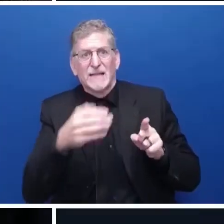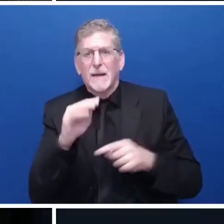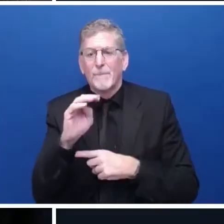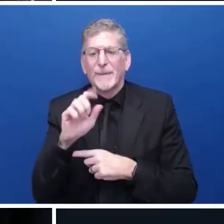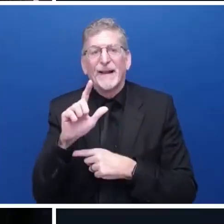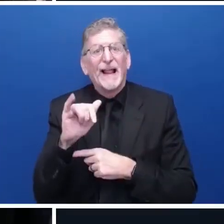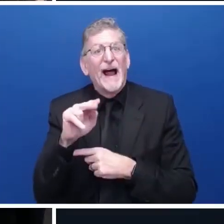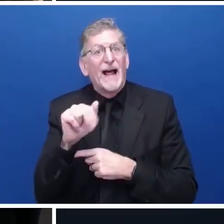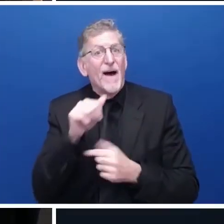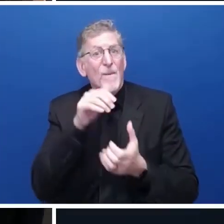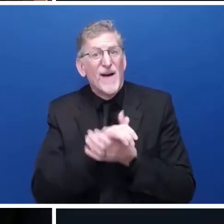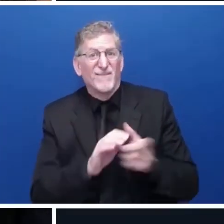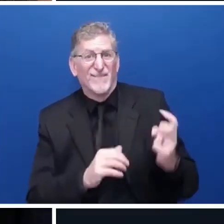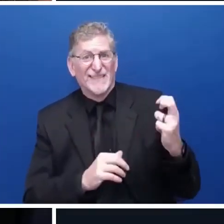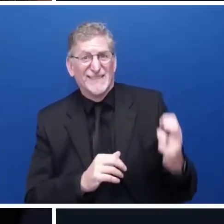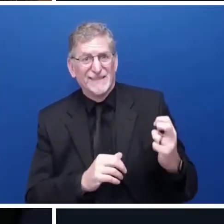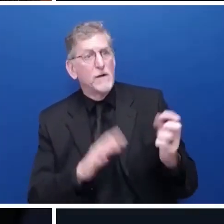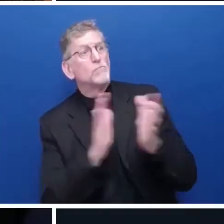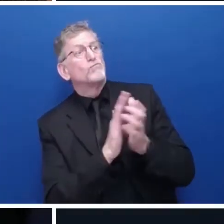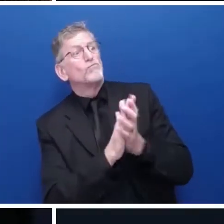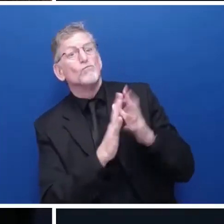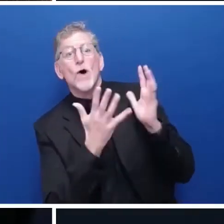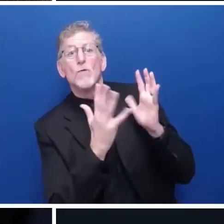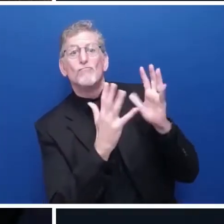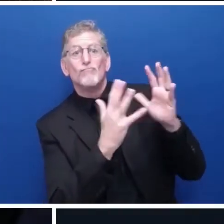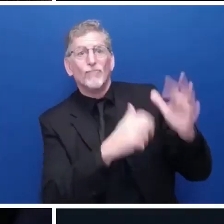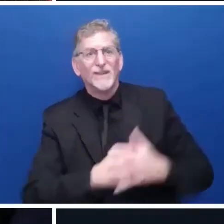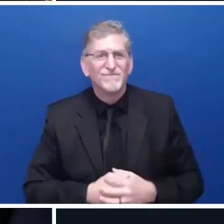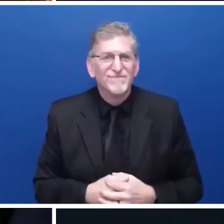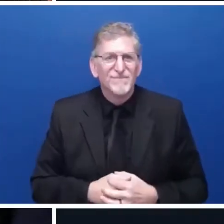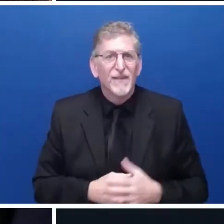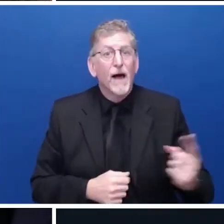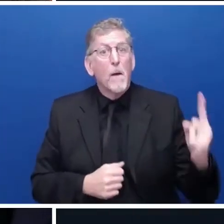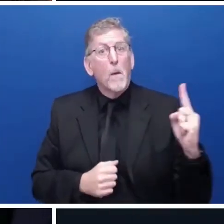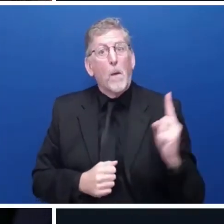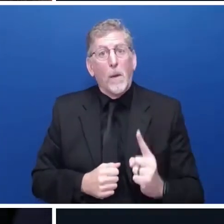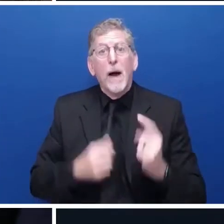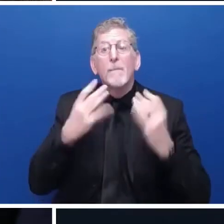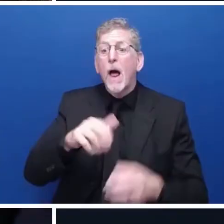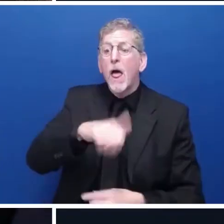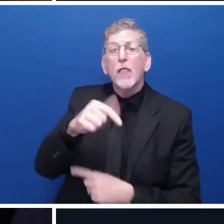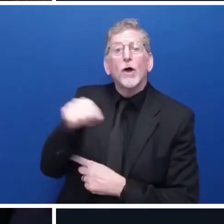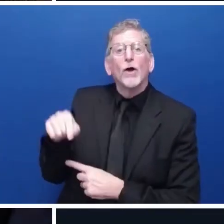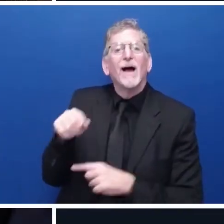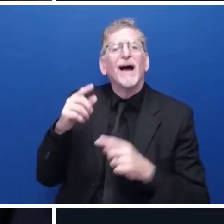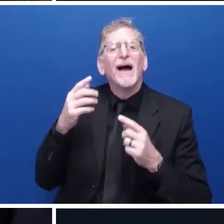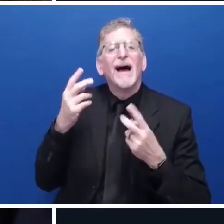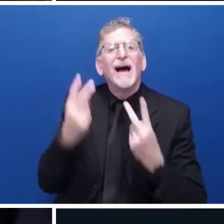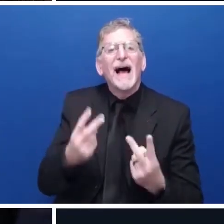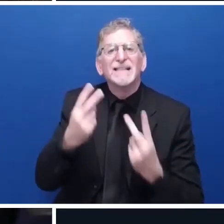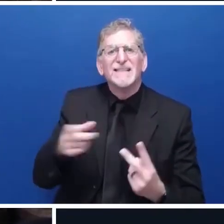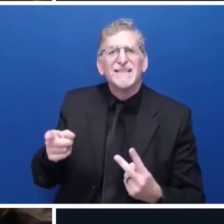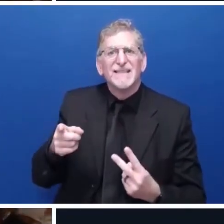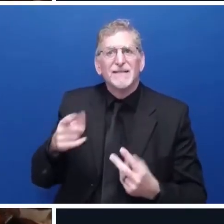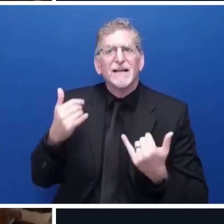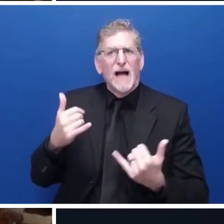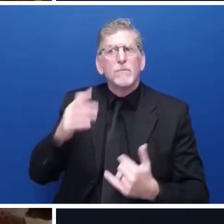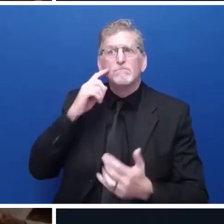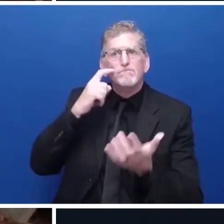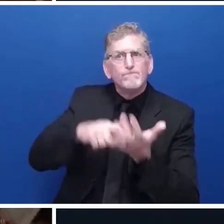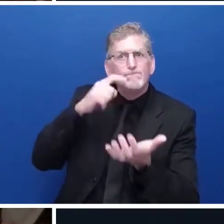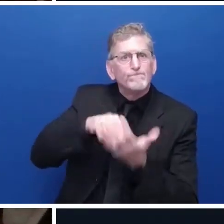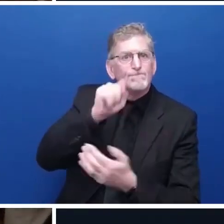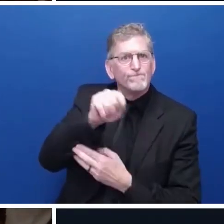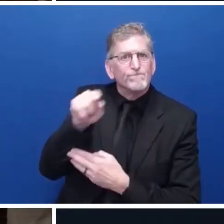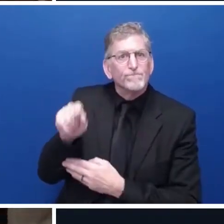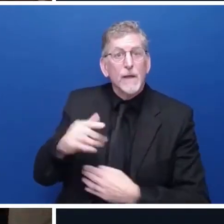Epstein survivors wearing butterfly pins, wondering if the president will address them and the need that they see for more